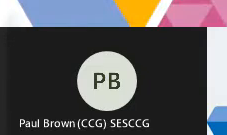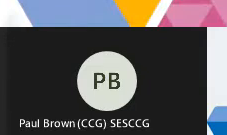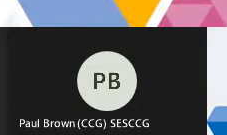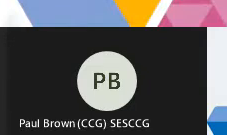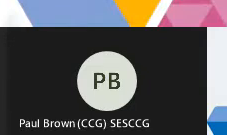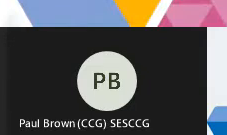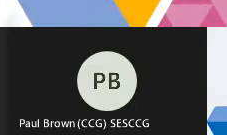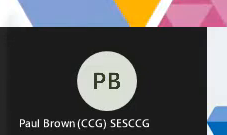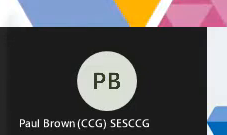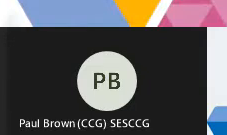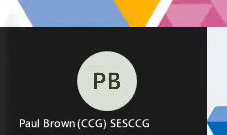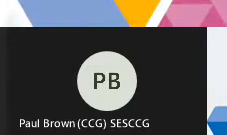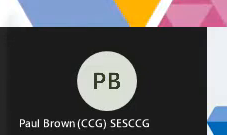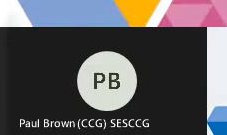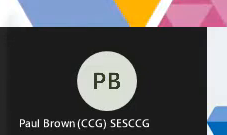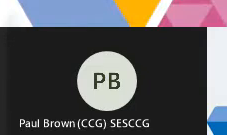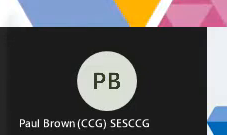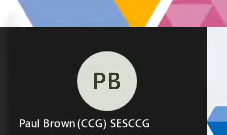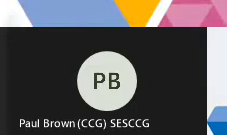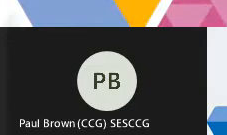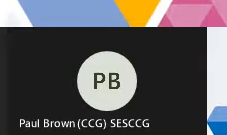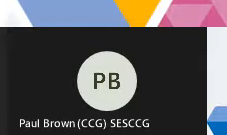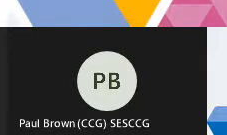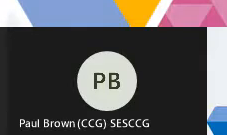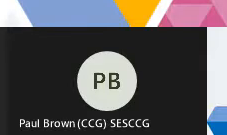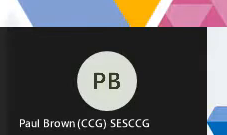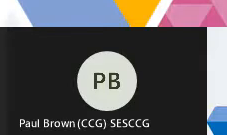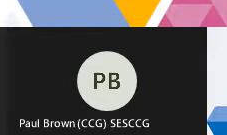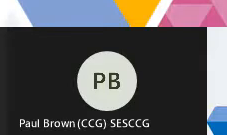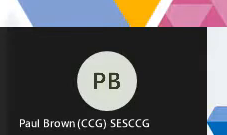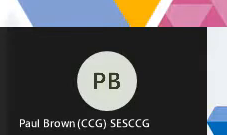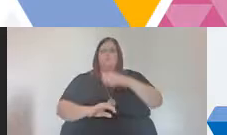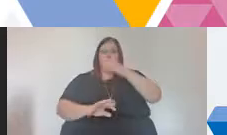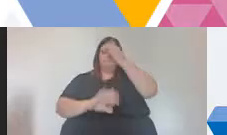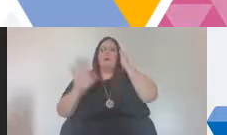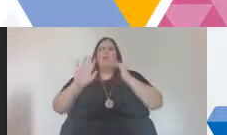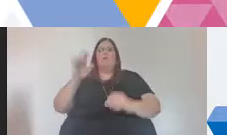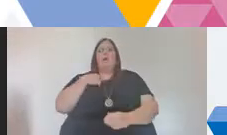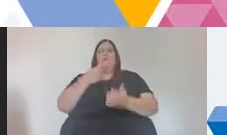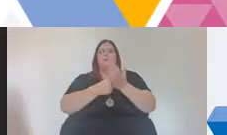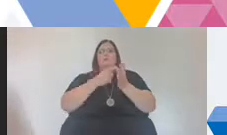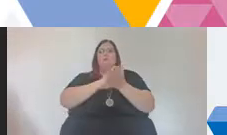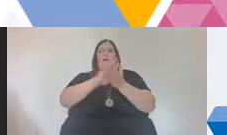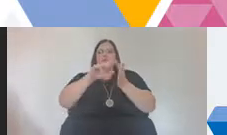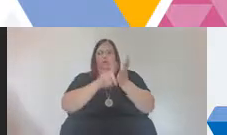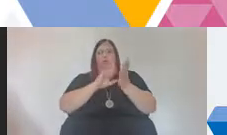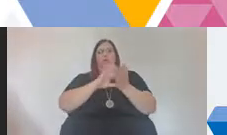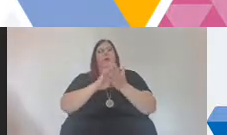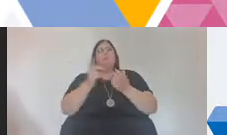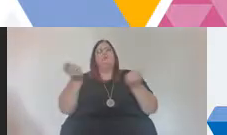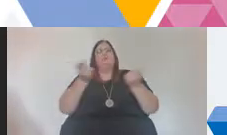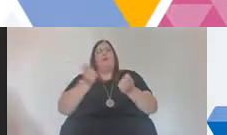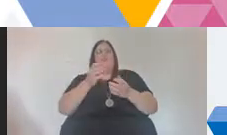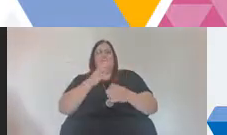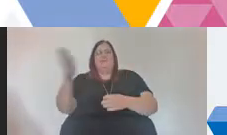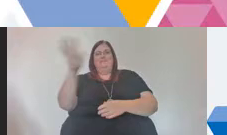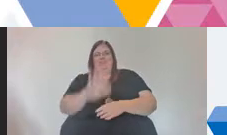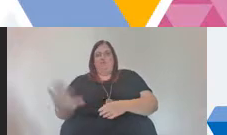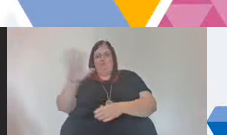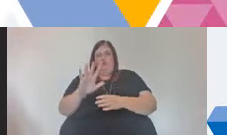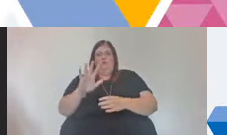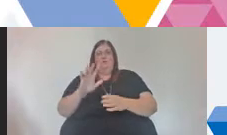Staff's CCG. I'm just going to give a highlight around some of the work that's been done in